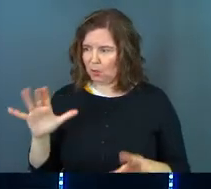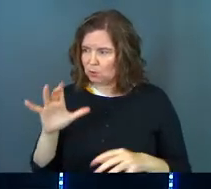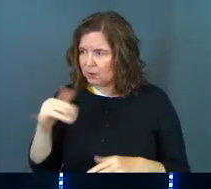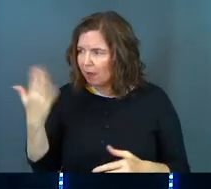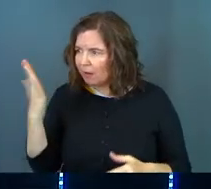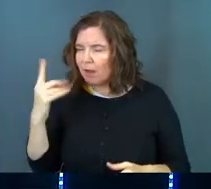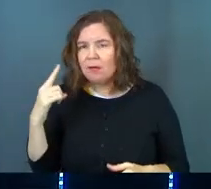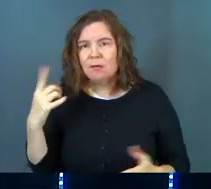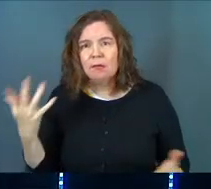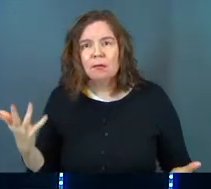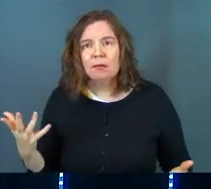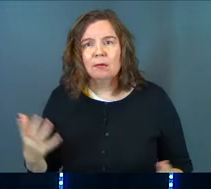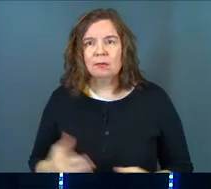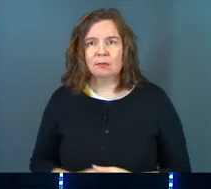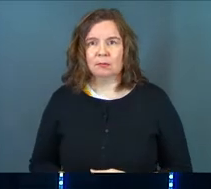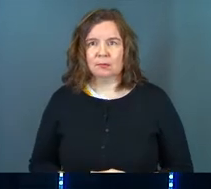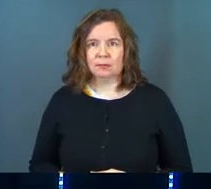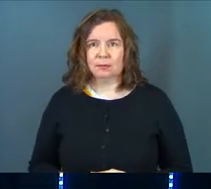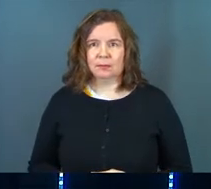didn't you do that, God?